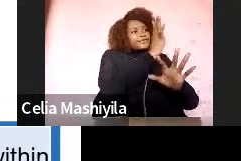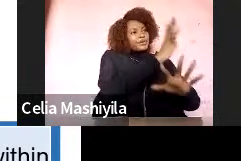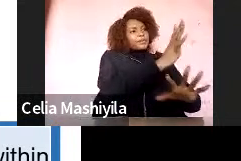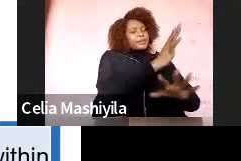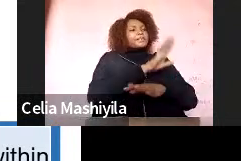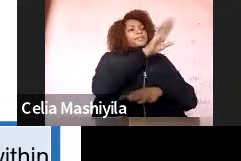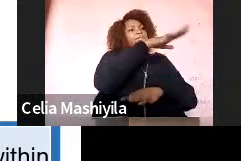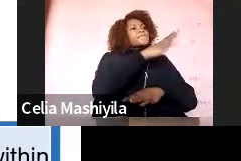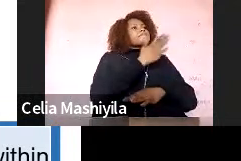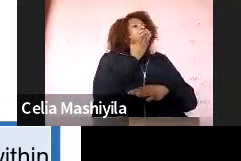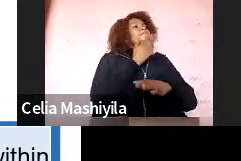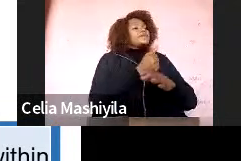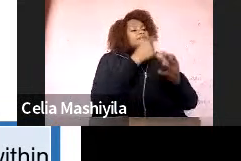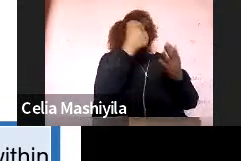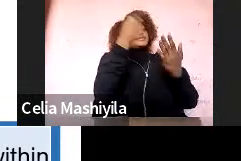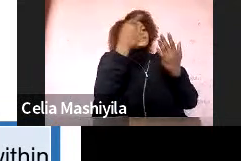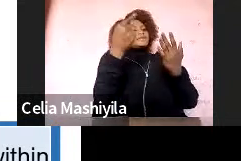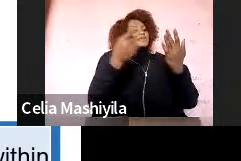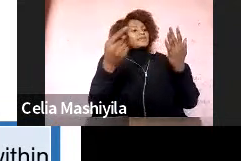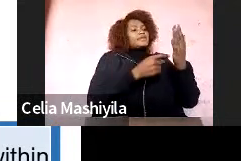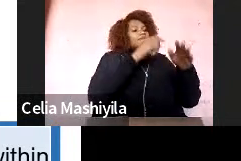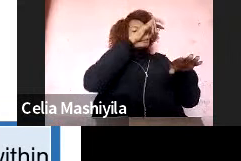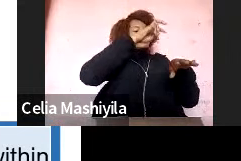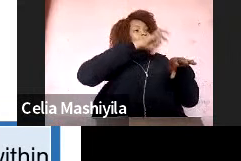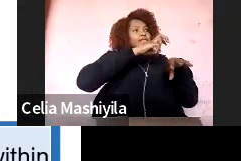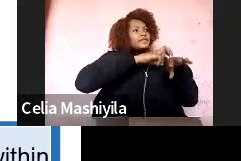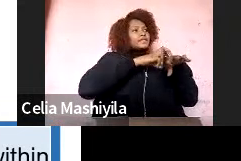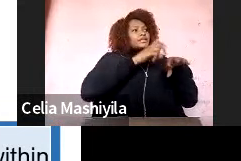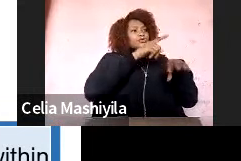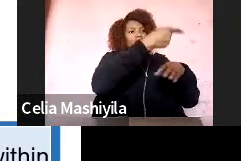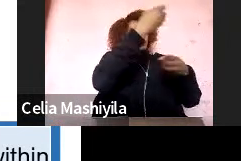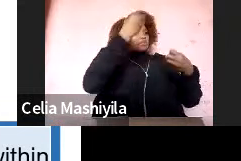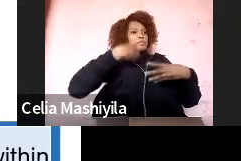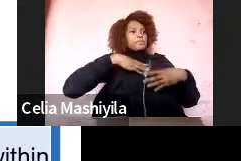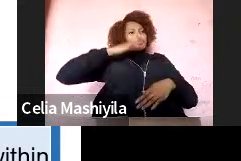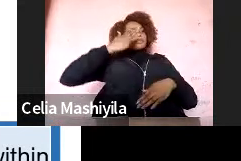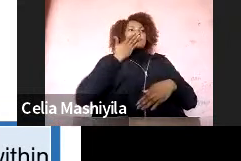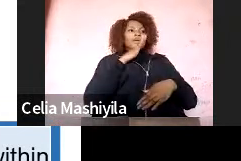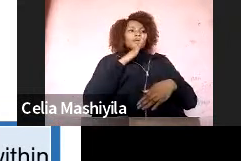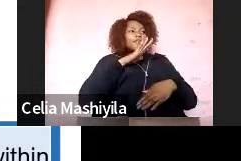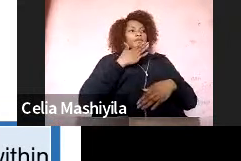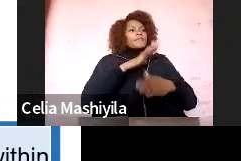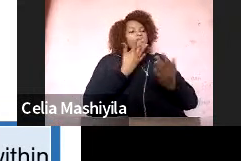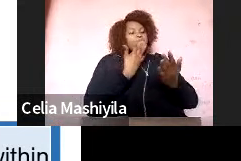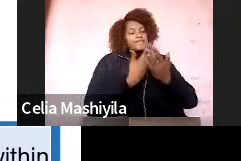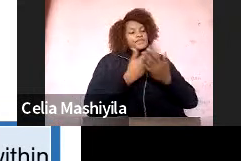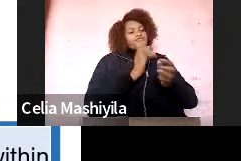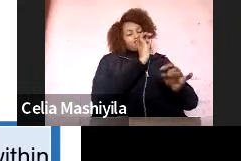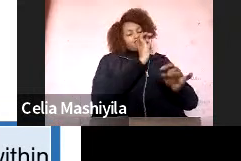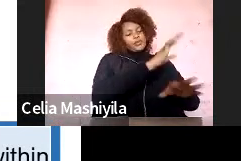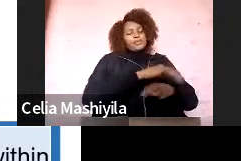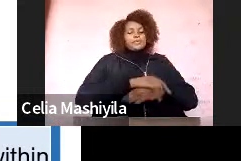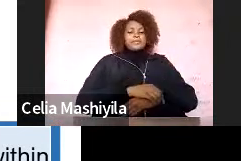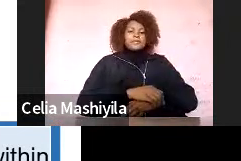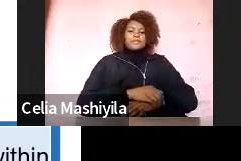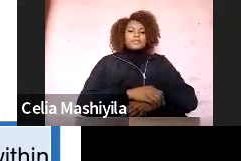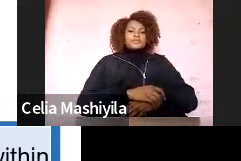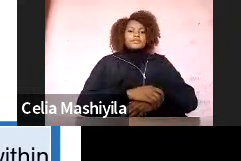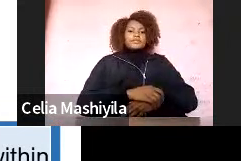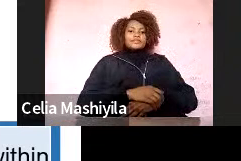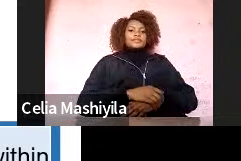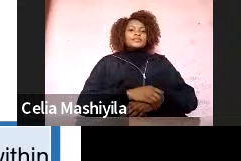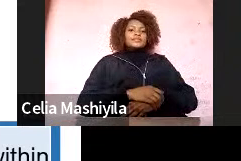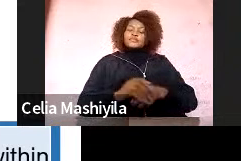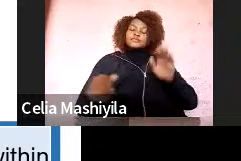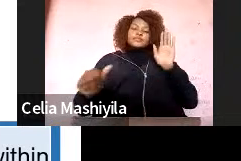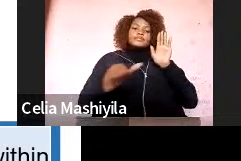to provide the missing information and documents by SARS. Therefore, this is important that it is not